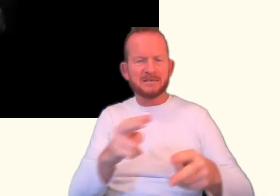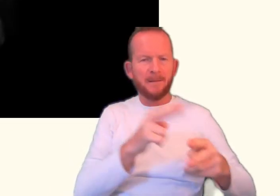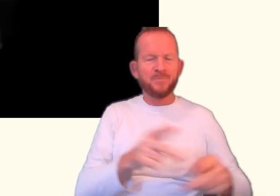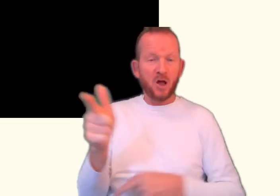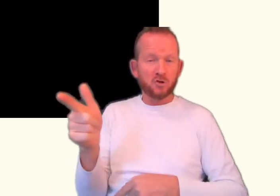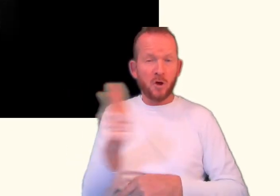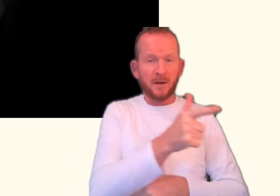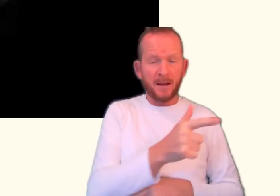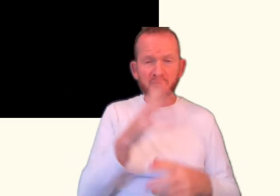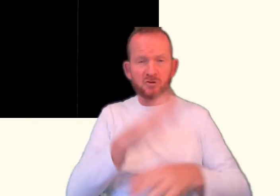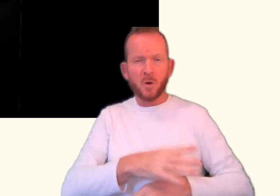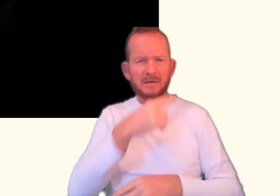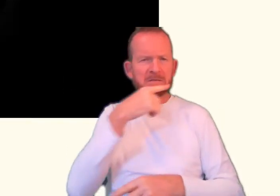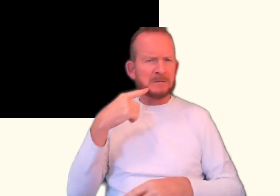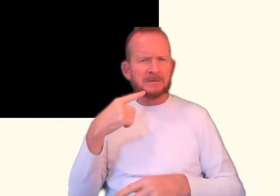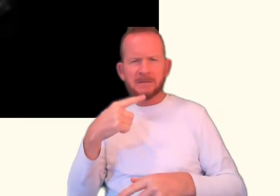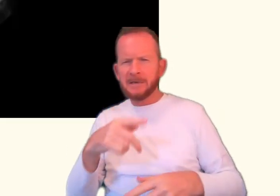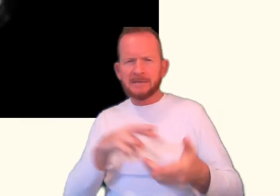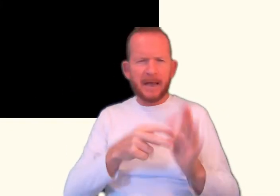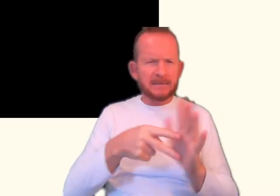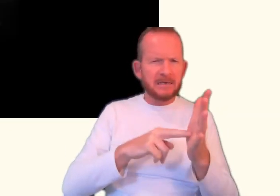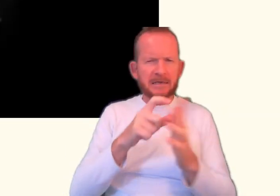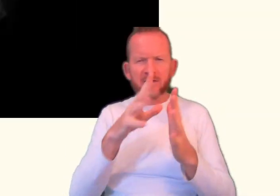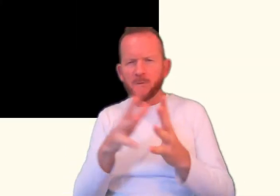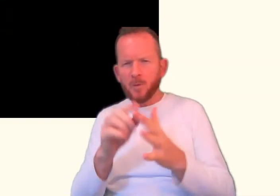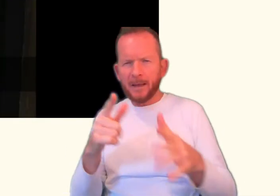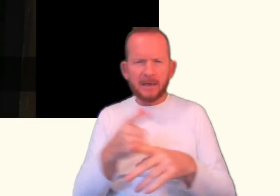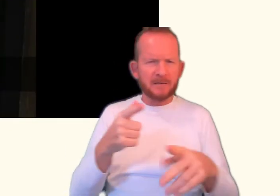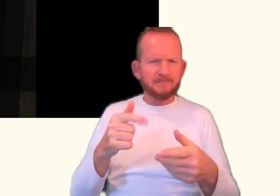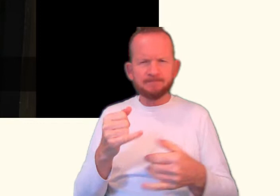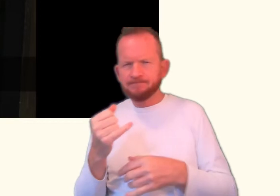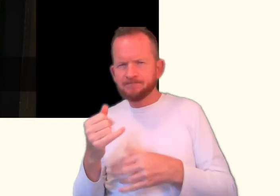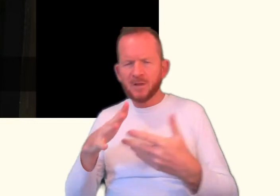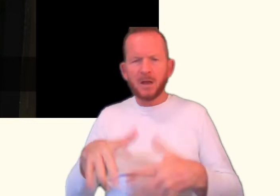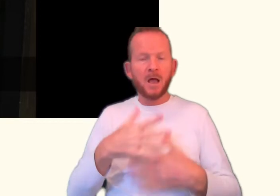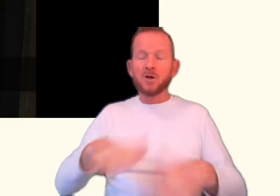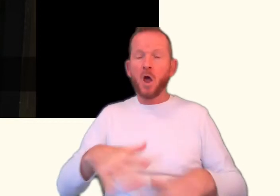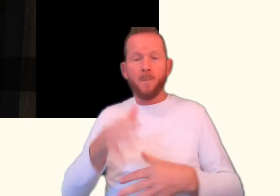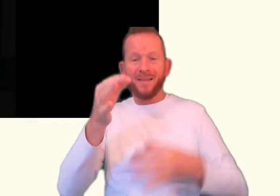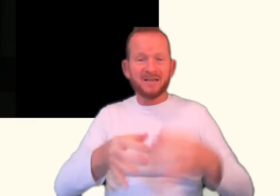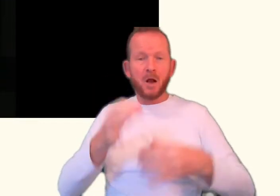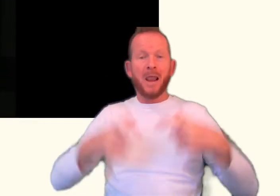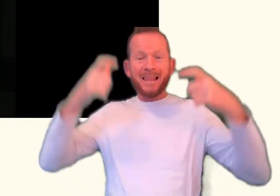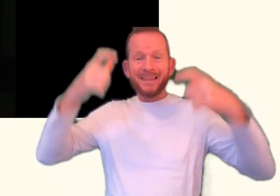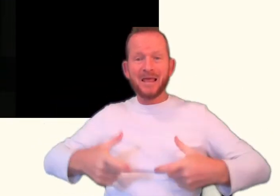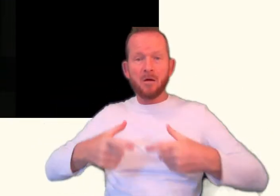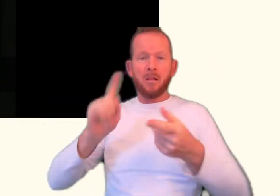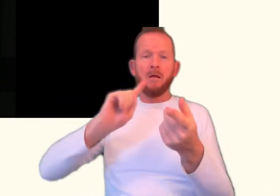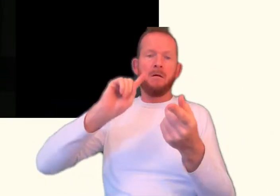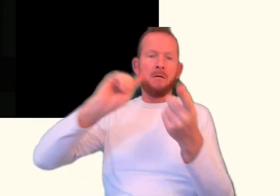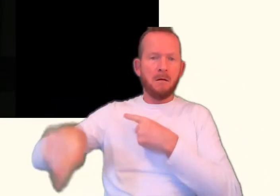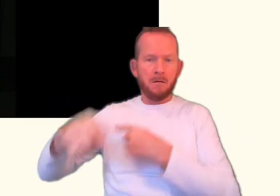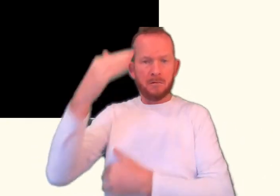there is still no political or legal recourse. There's only one thing for it. I have to section